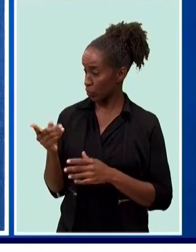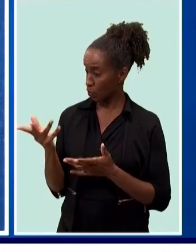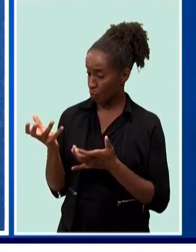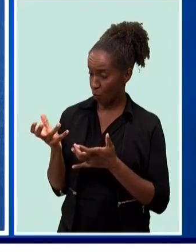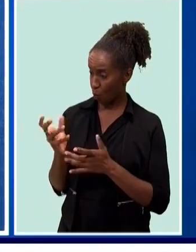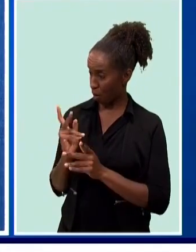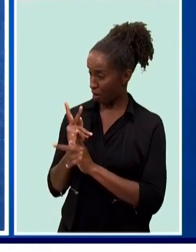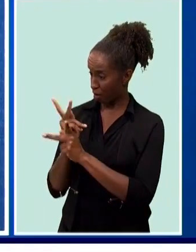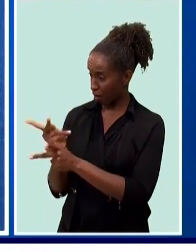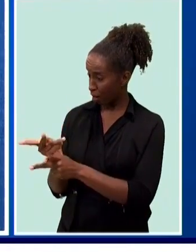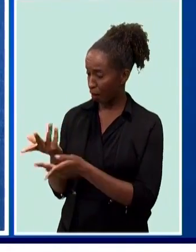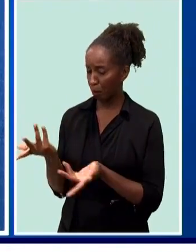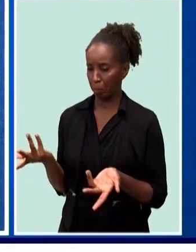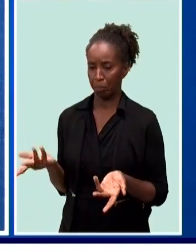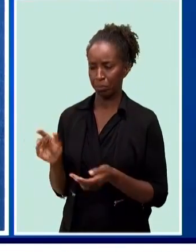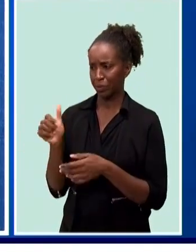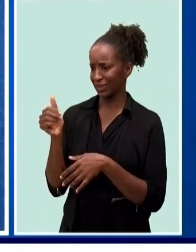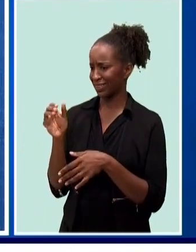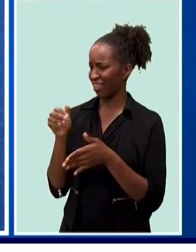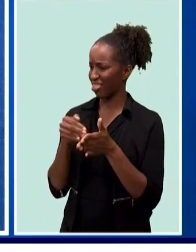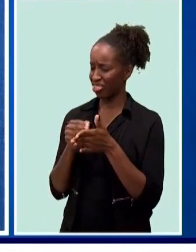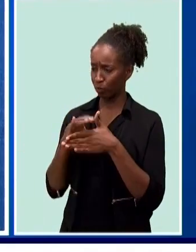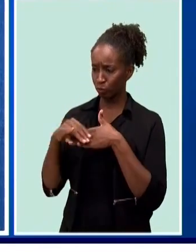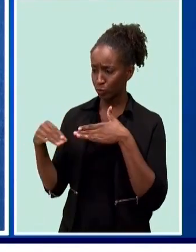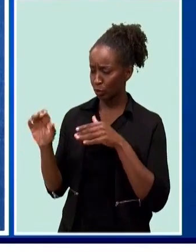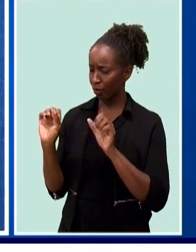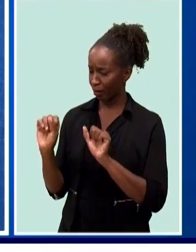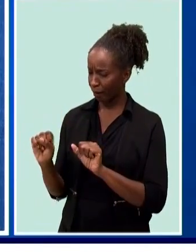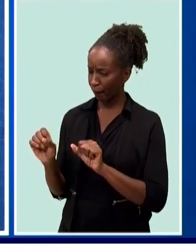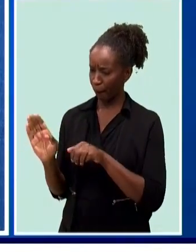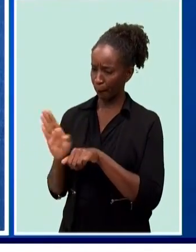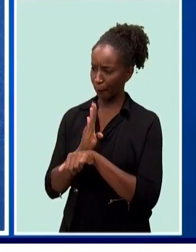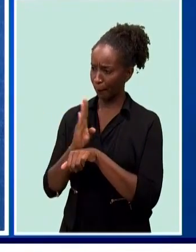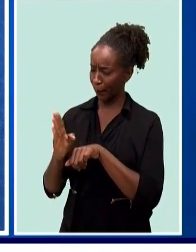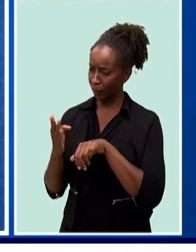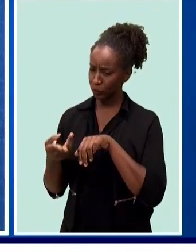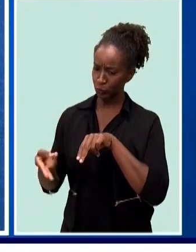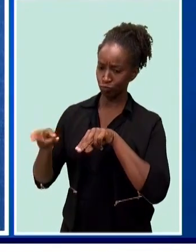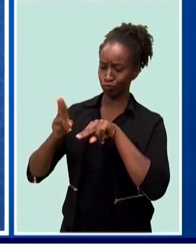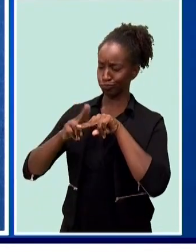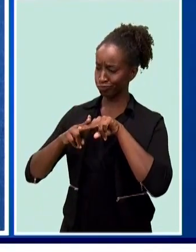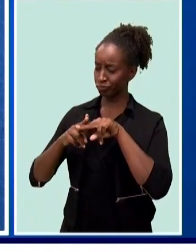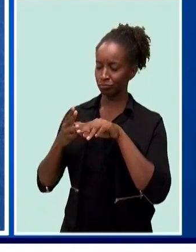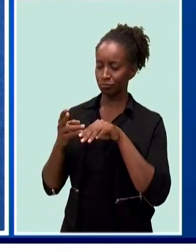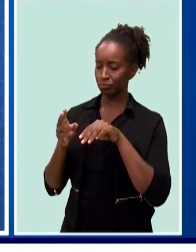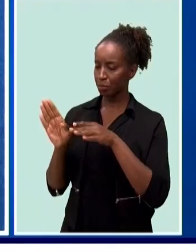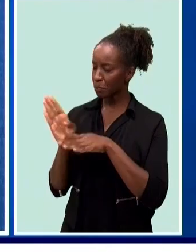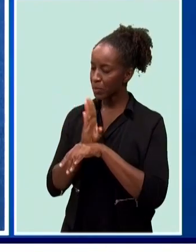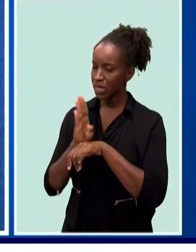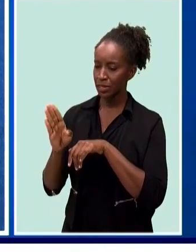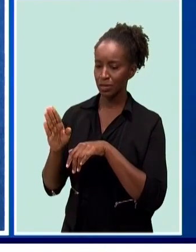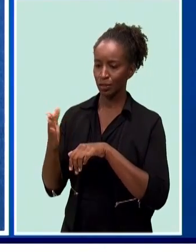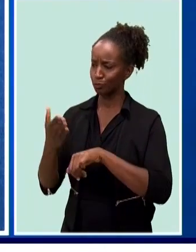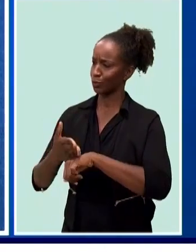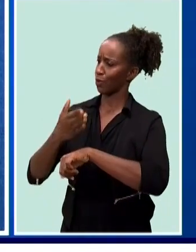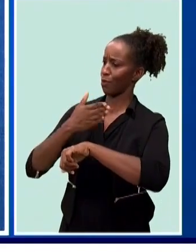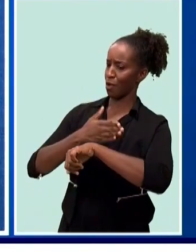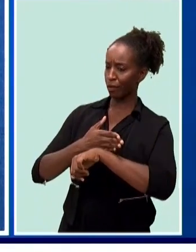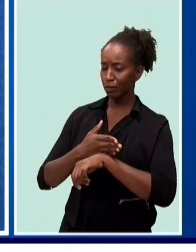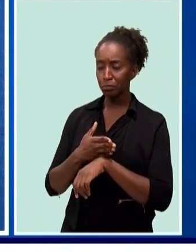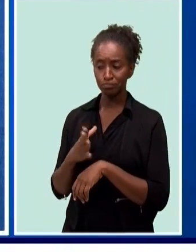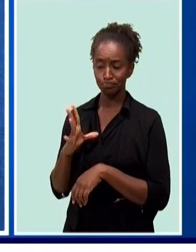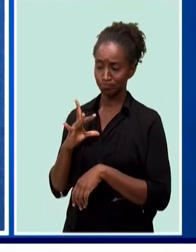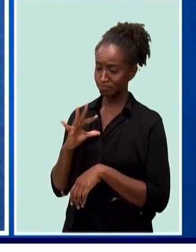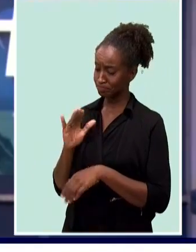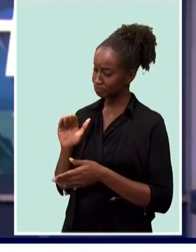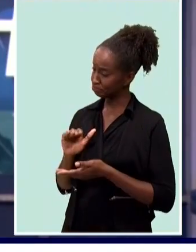loan for another $10,000 to expand yourself, I feel comfortable in saying, on the basis of what I know exists, I could lend you that